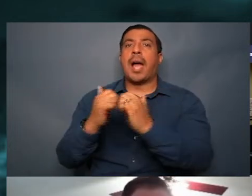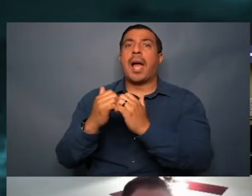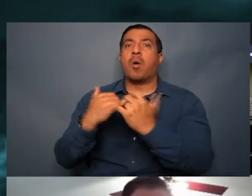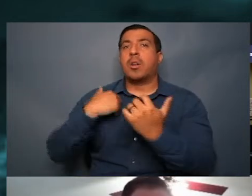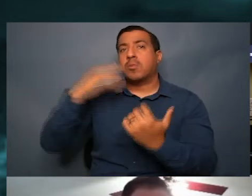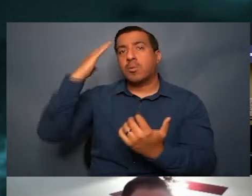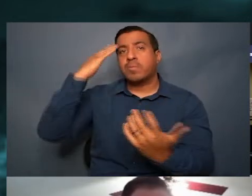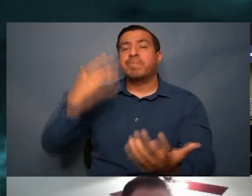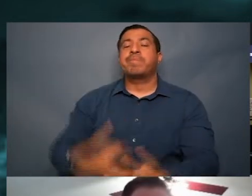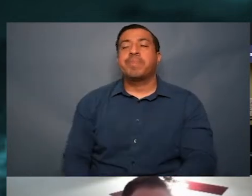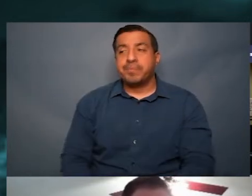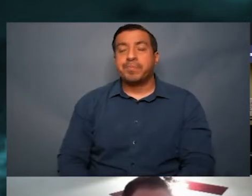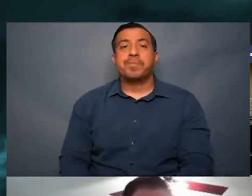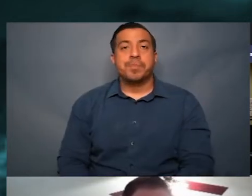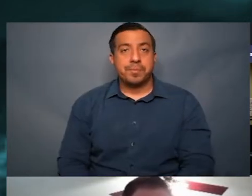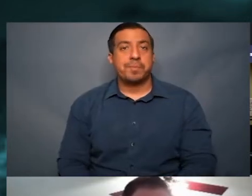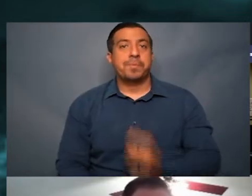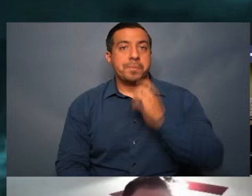Hey, Lance, Scott.